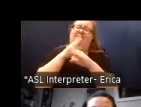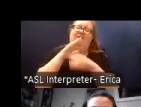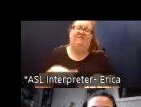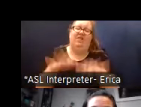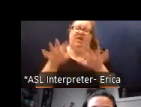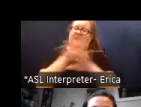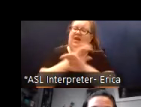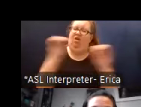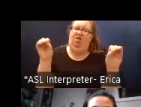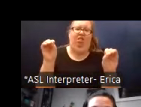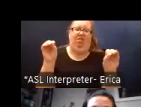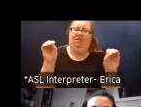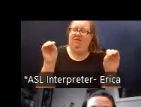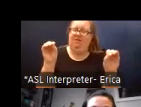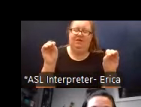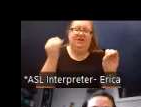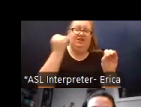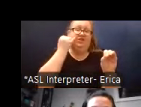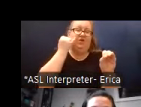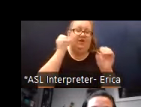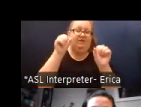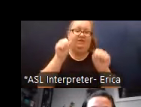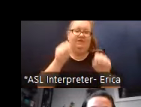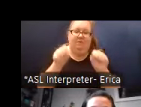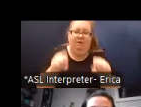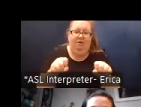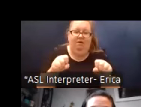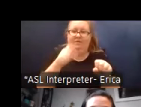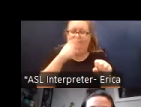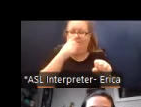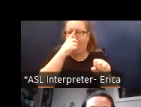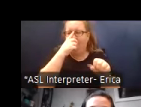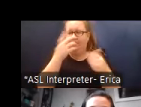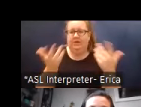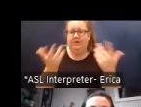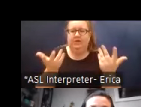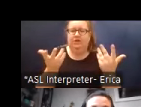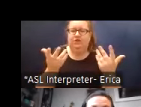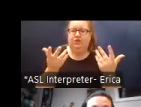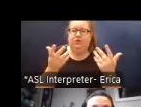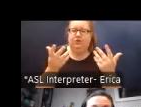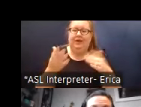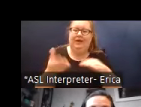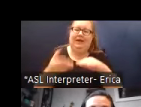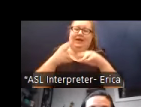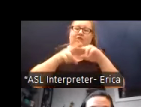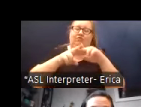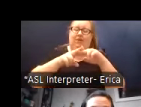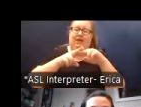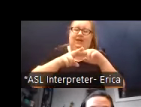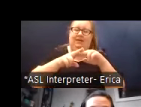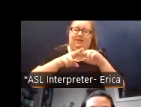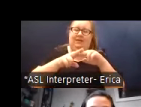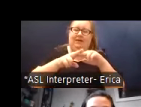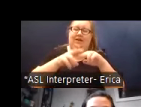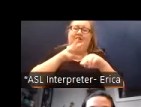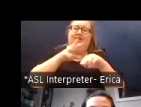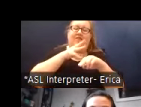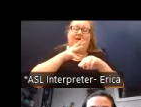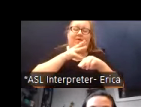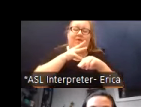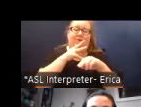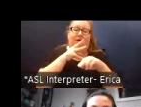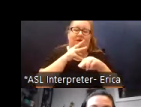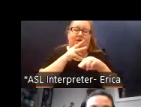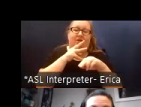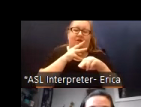all. So if there's a way of increasing the outflow of the water out into